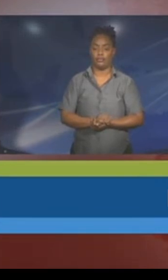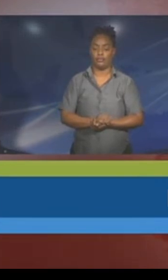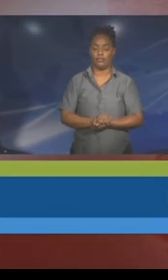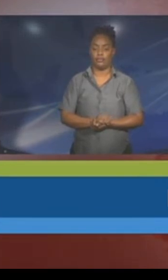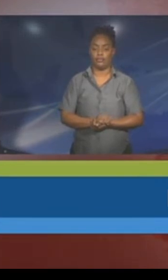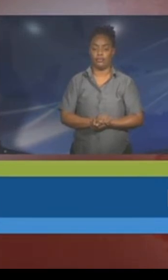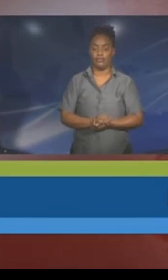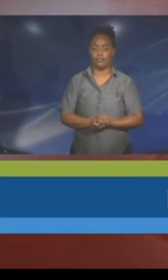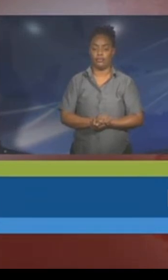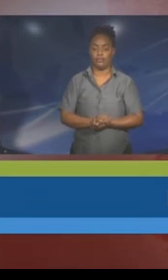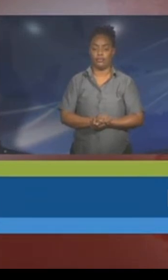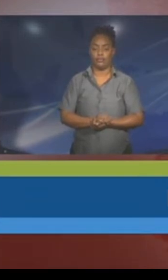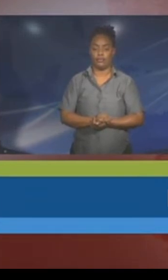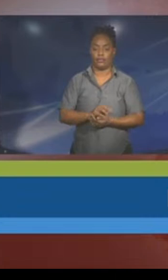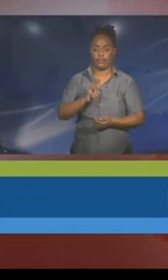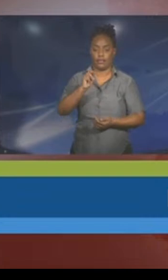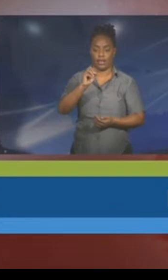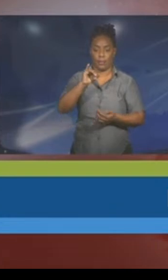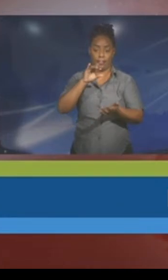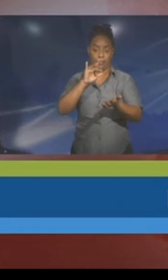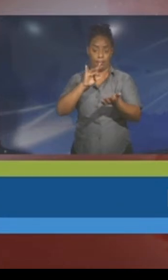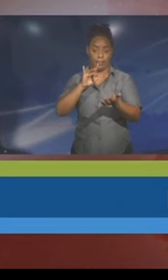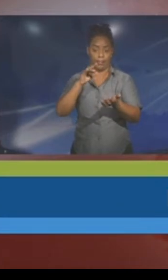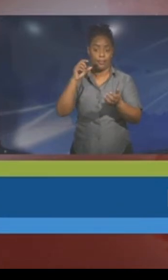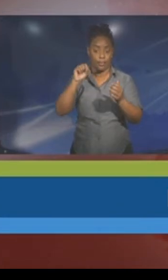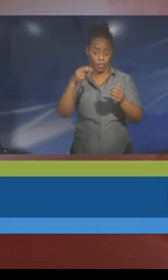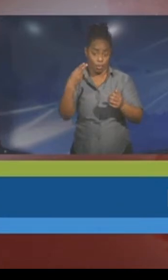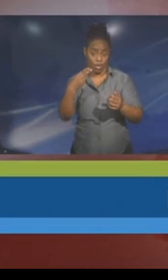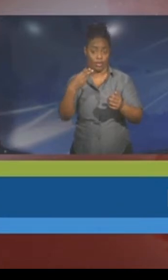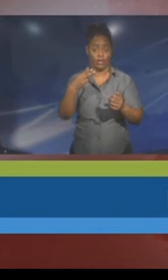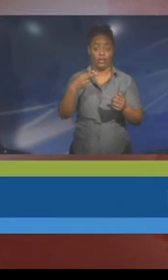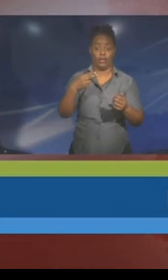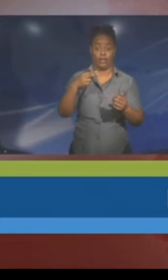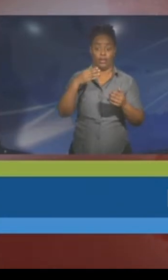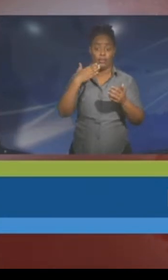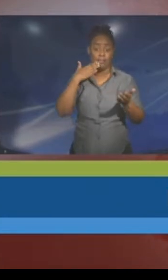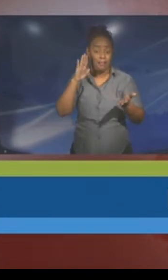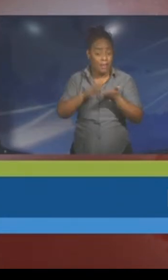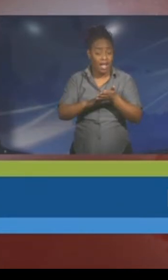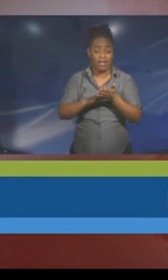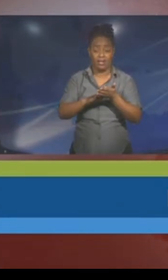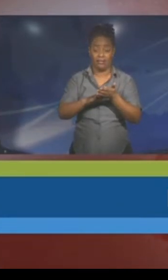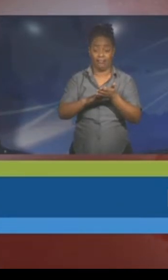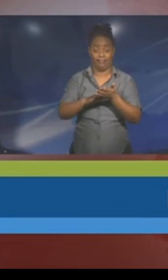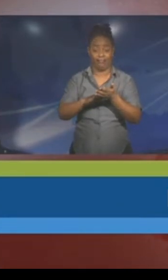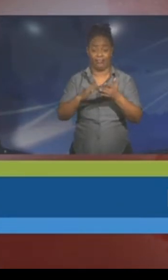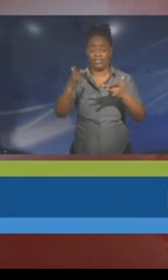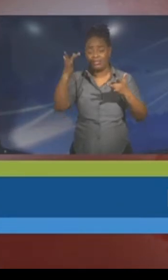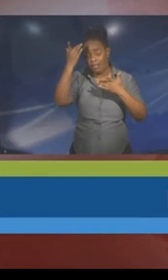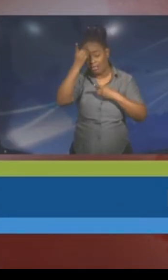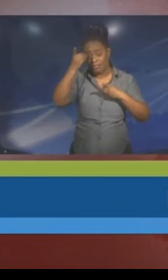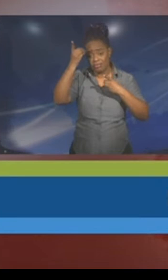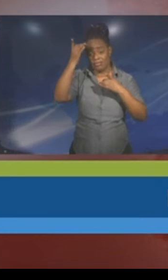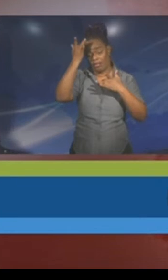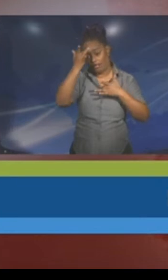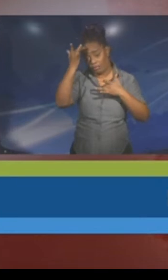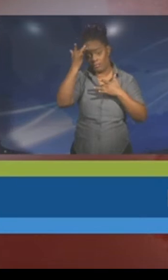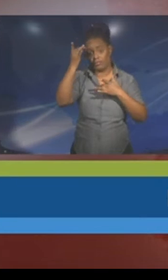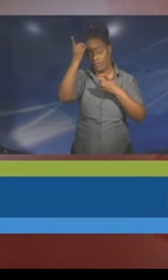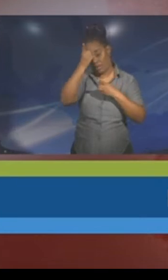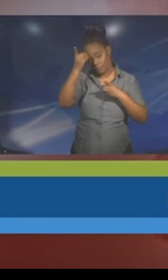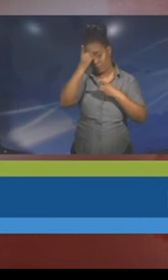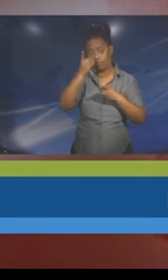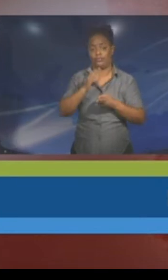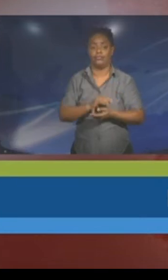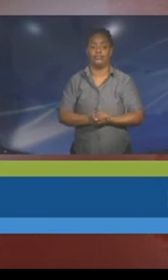It can cause a mild or severe disease, so the spectrum of disease is quite wide, and you will see in these slides to come what are some of the symptoms. It may cause